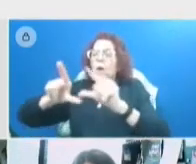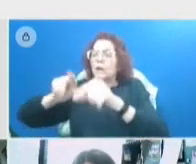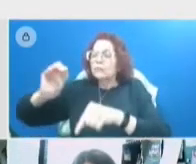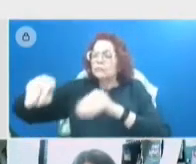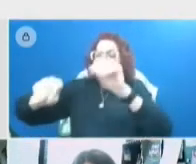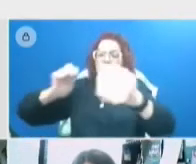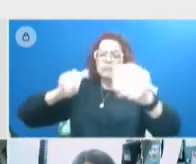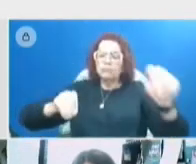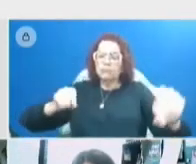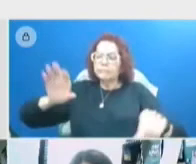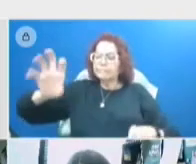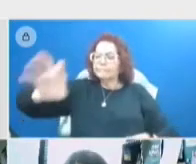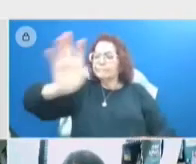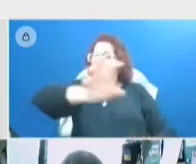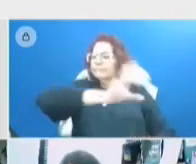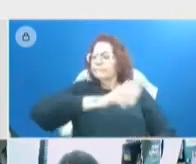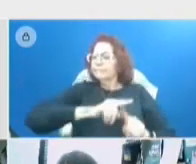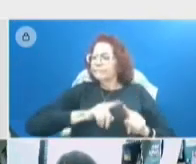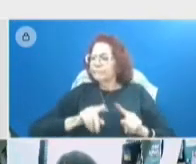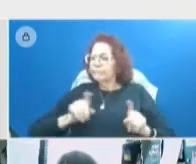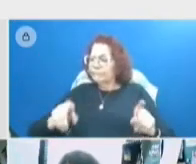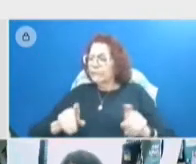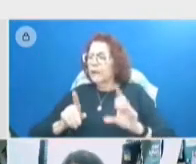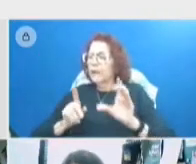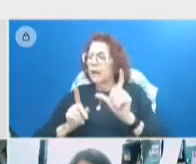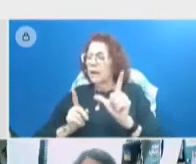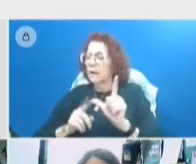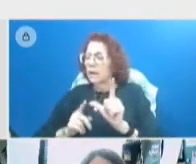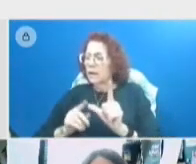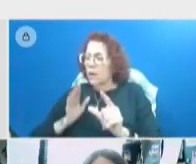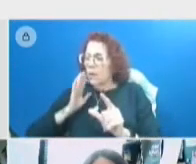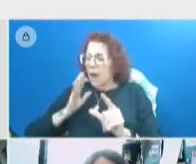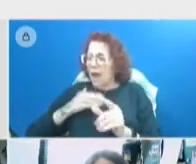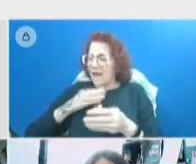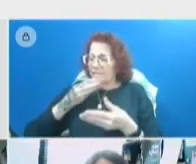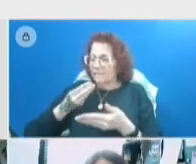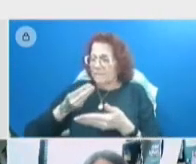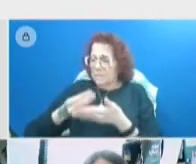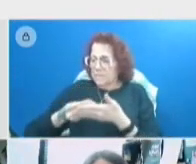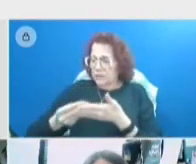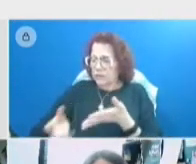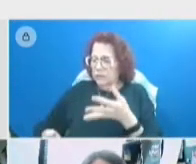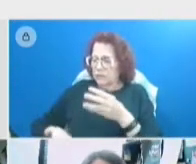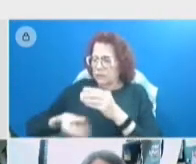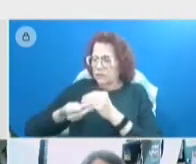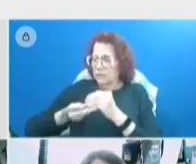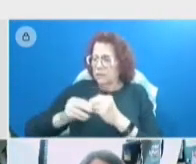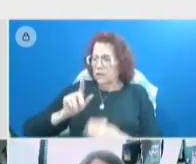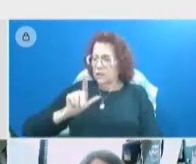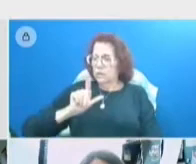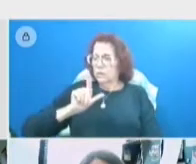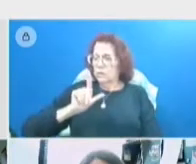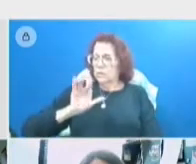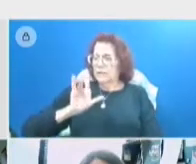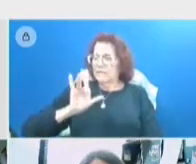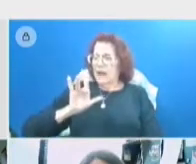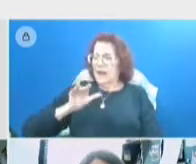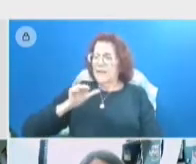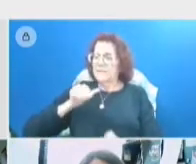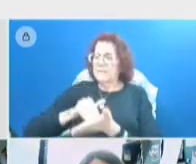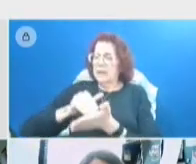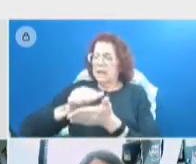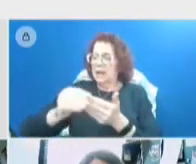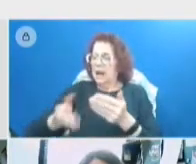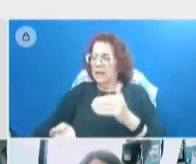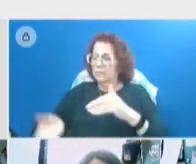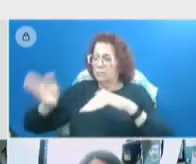an appropriation of $25 million. $20 million of that was dedicated towards county